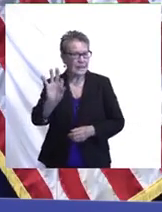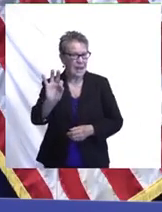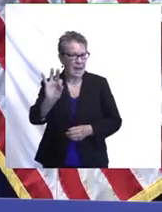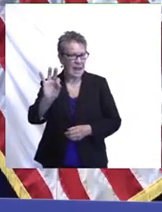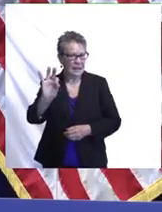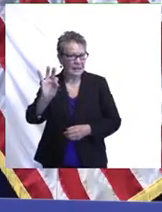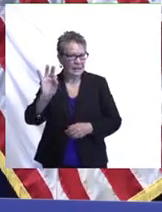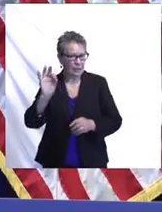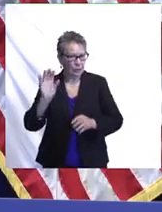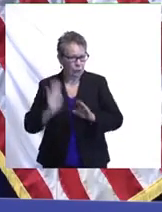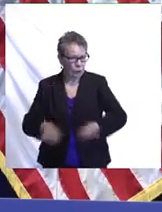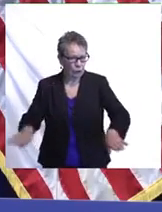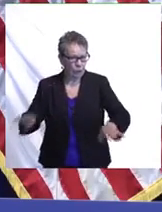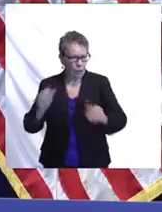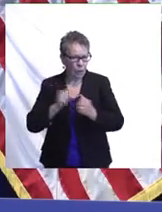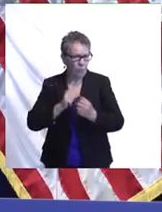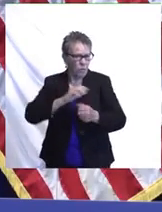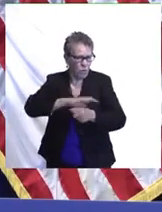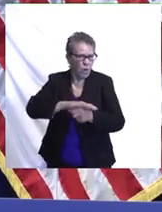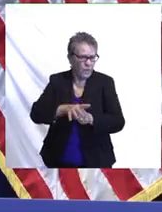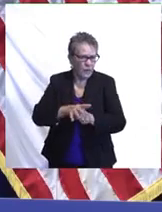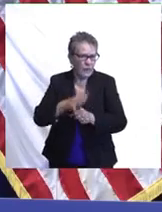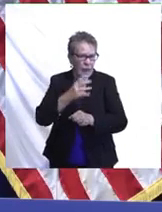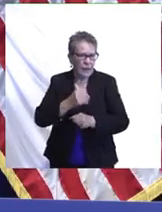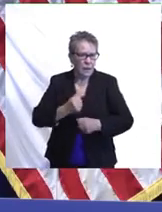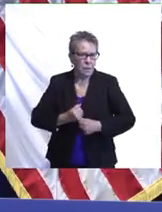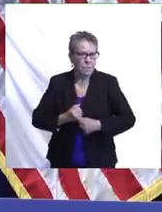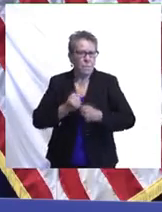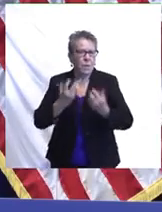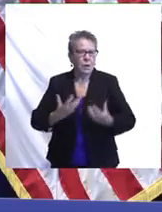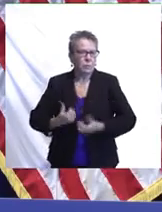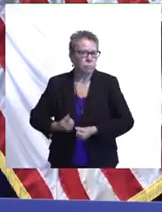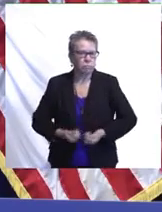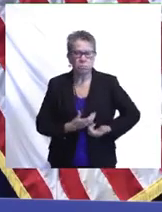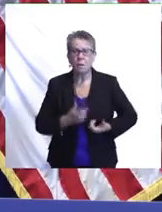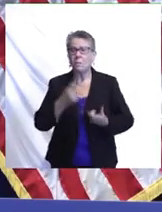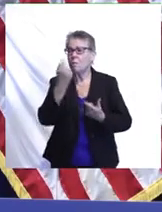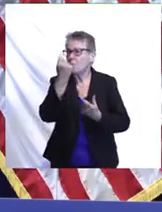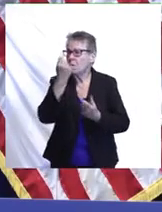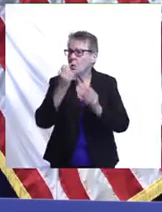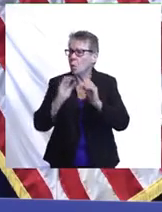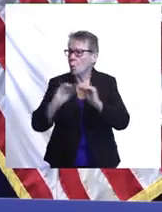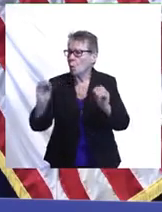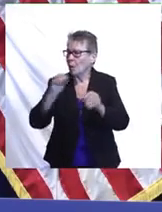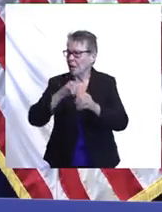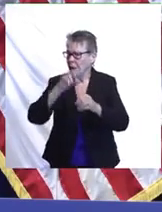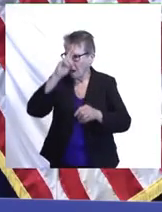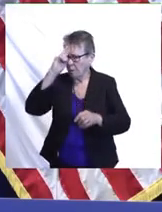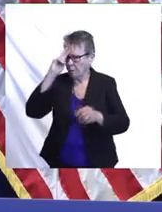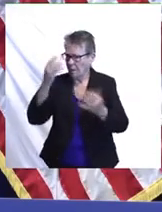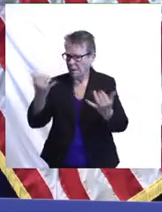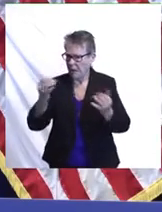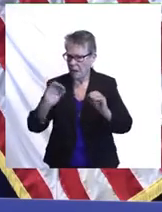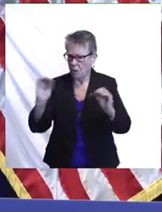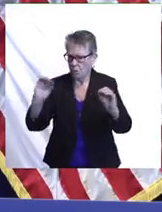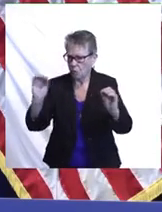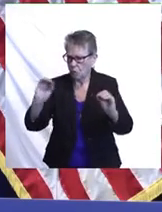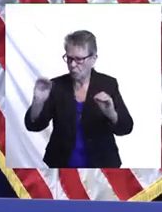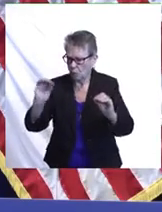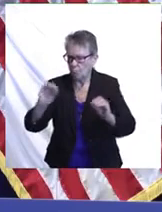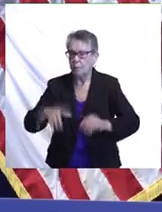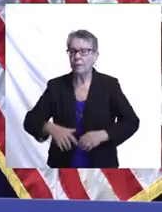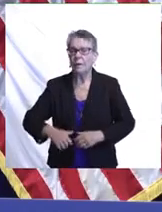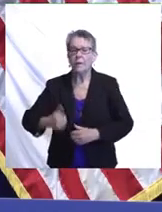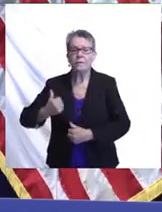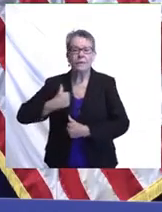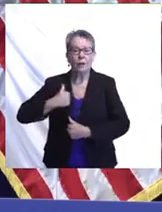is currently hospitalized. At the Veterans Home, since our last press briefing, there has been 1 new case among the residents in the Menlo